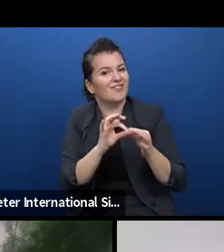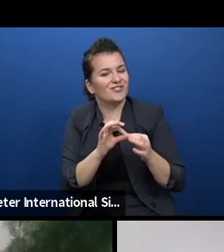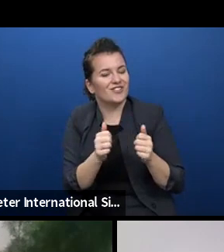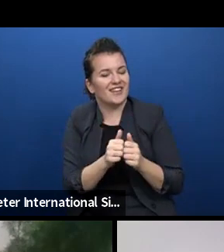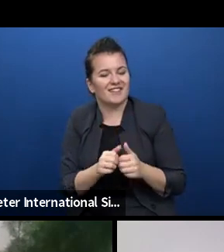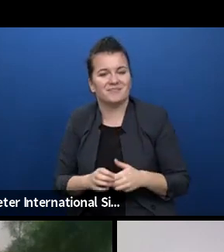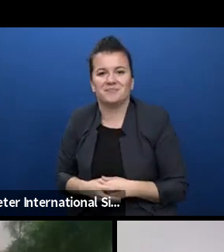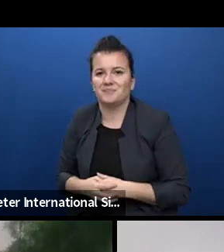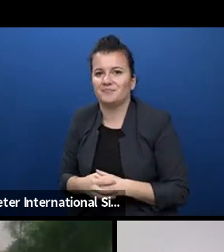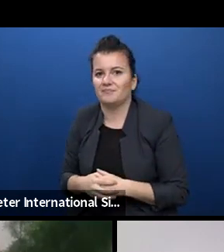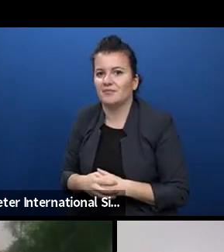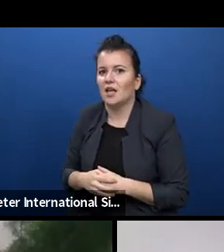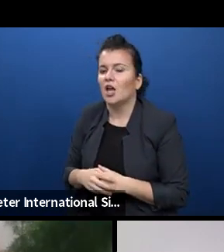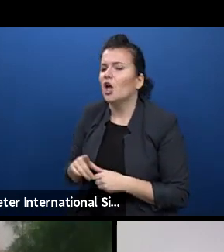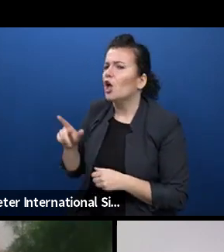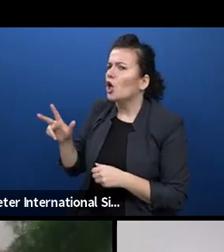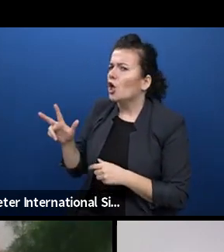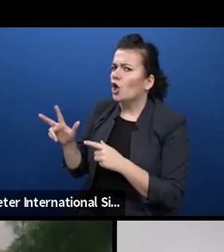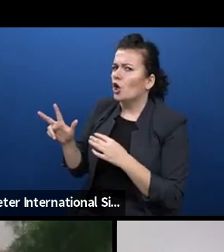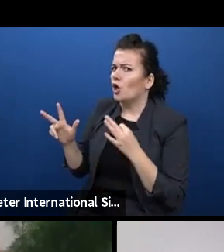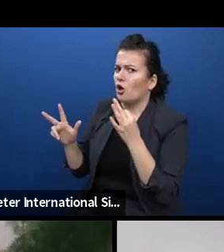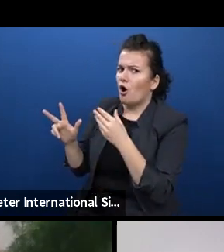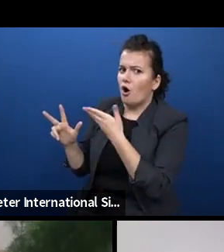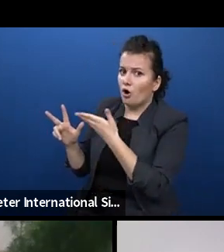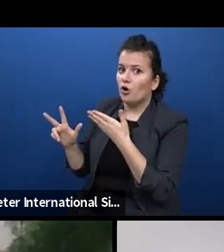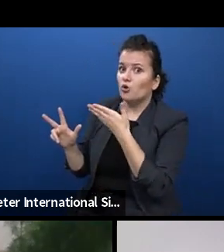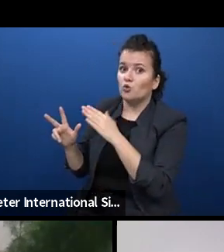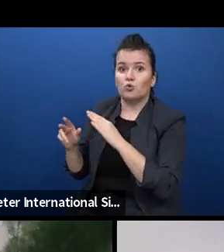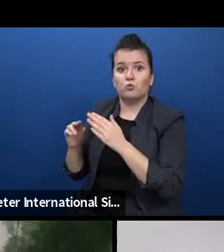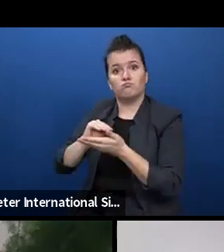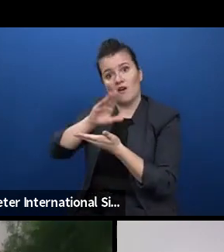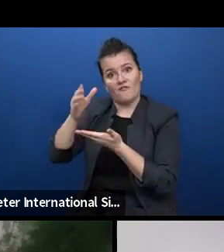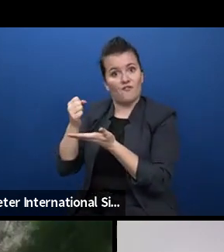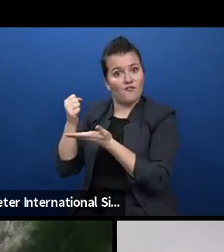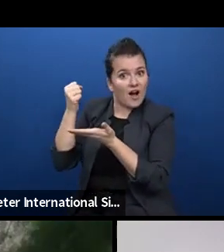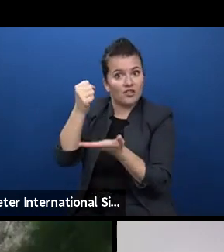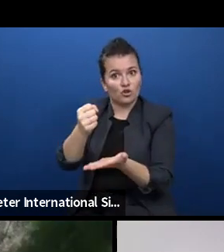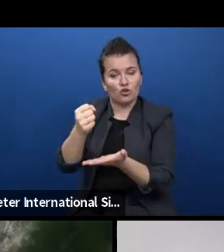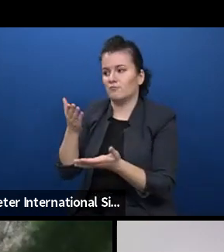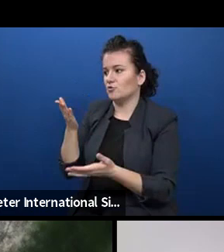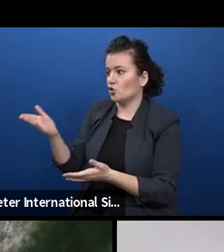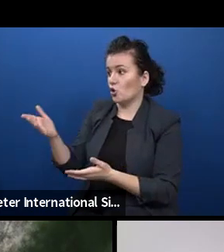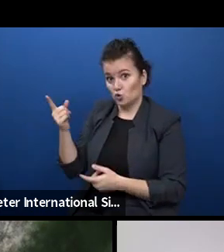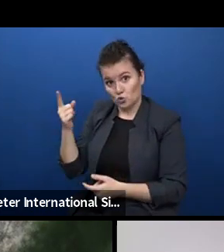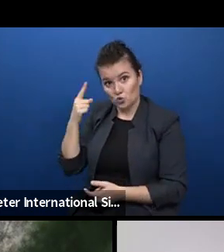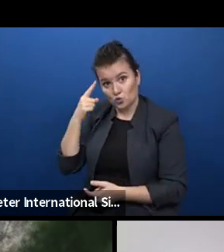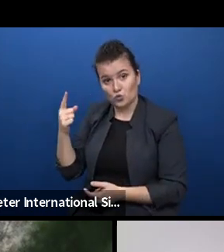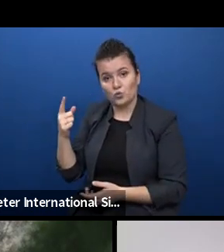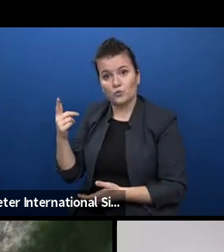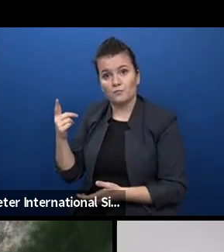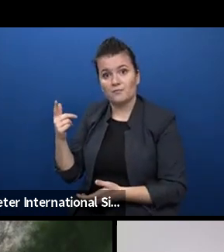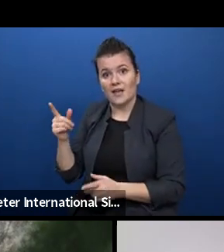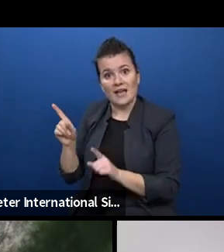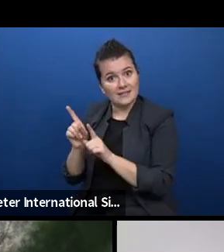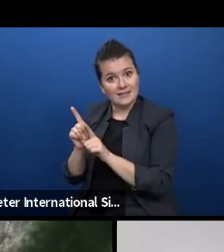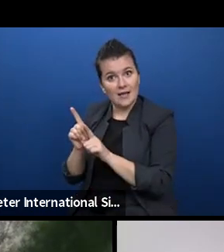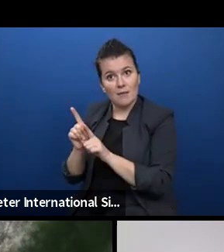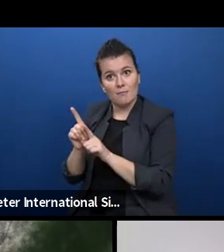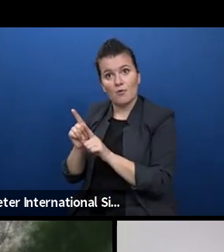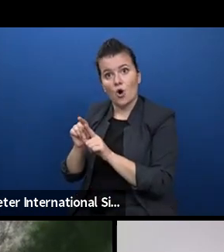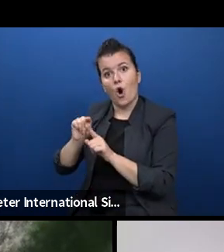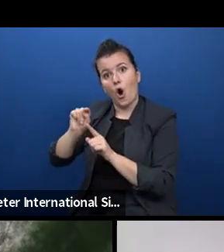go so far as a funder, or do you think that other funders should go that far that they forbid flying